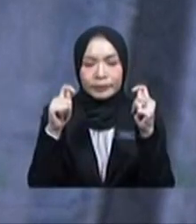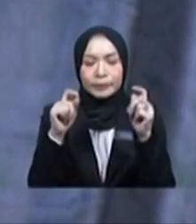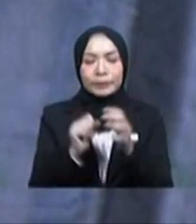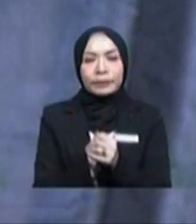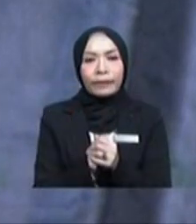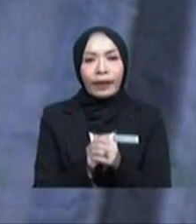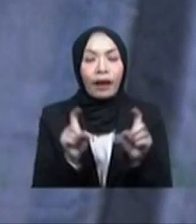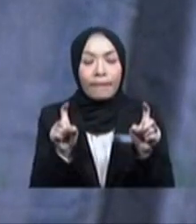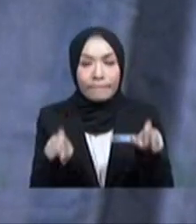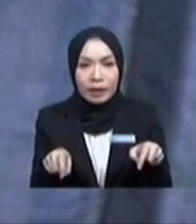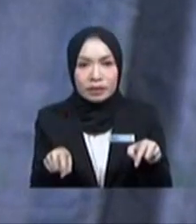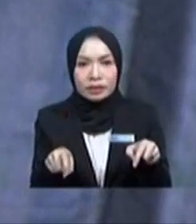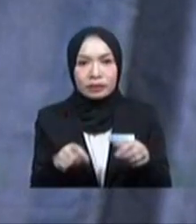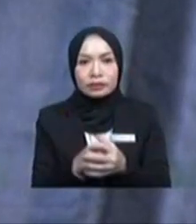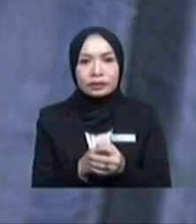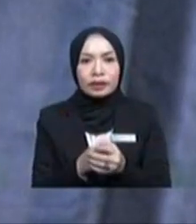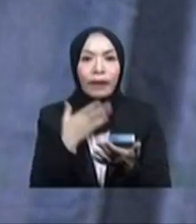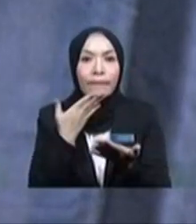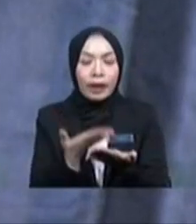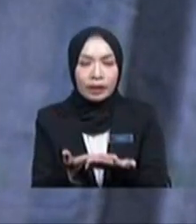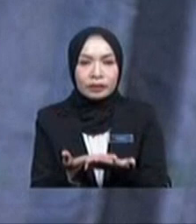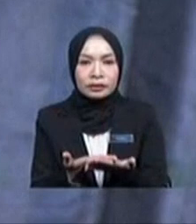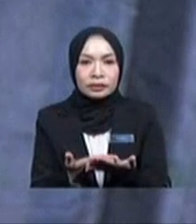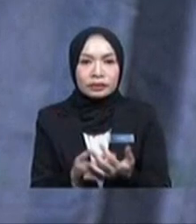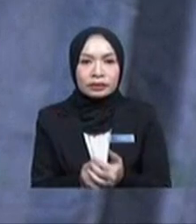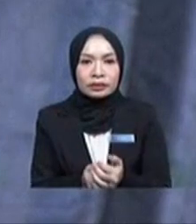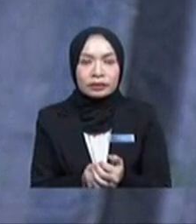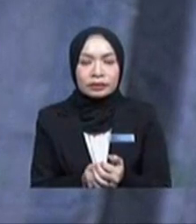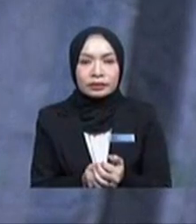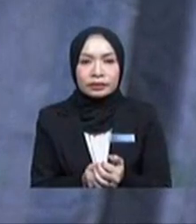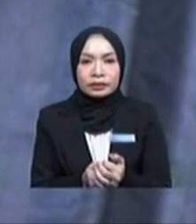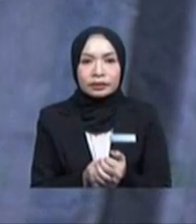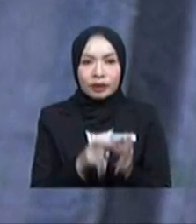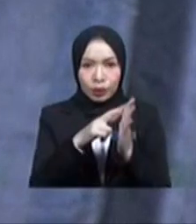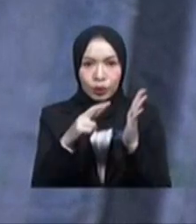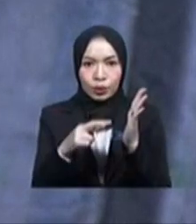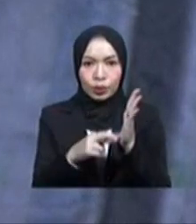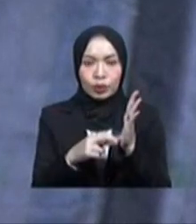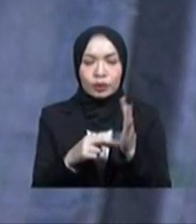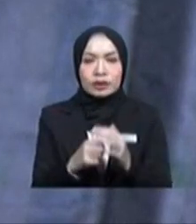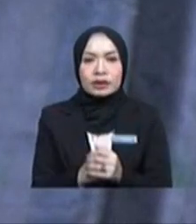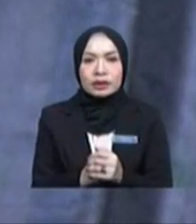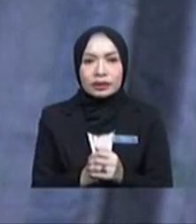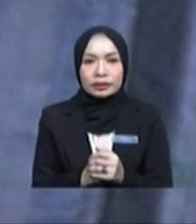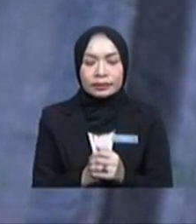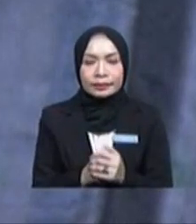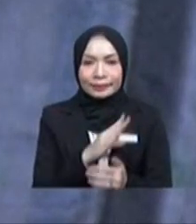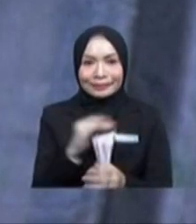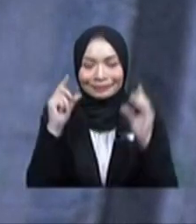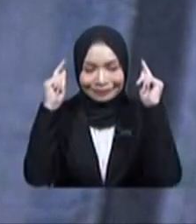skills is now the rule, not the exception. Teachers are in the forefront of